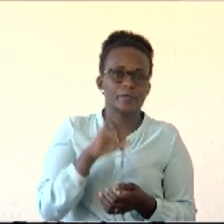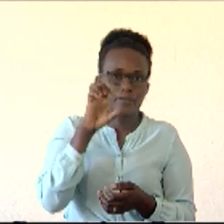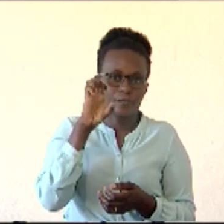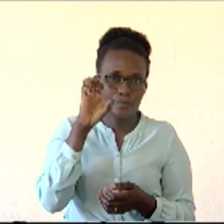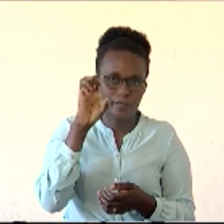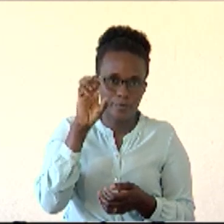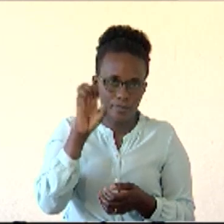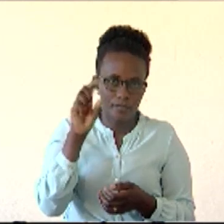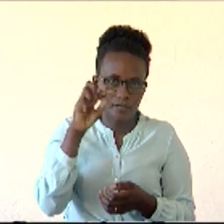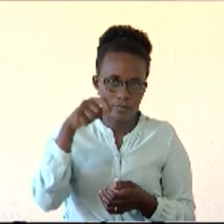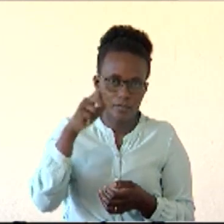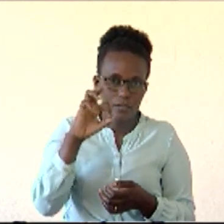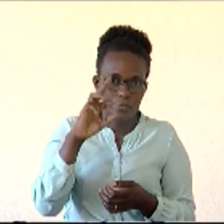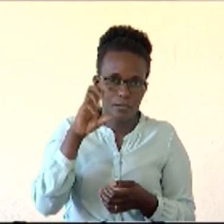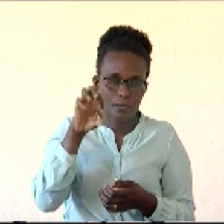aluminum.